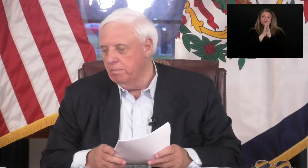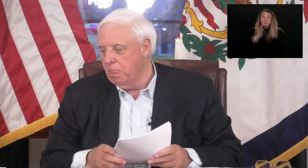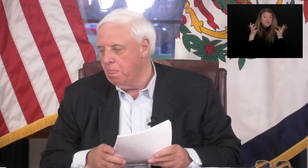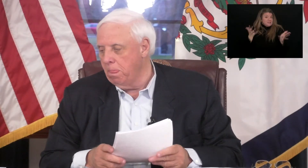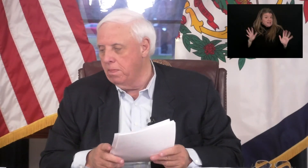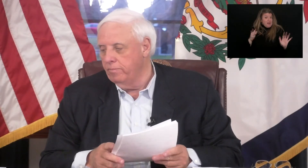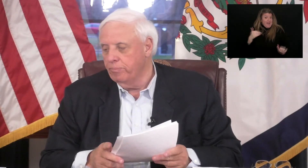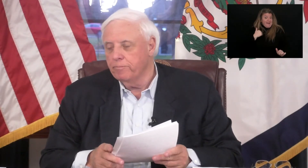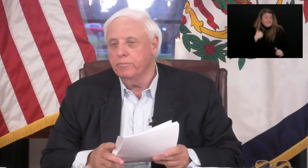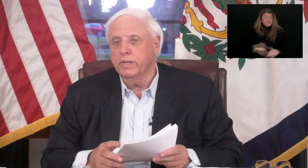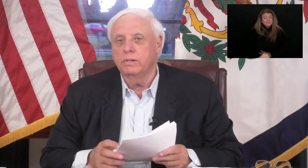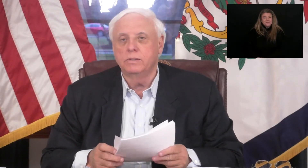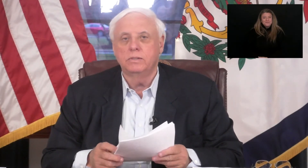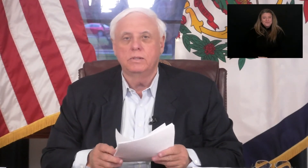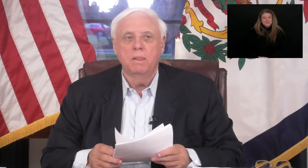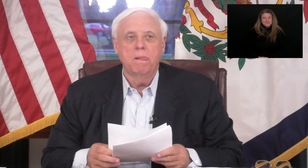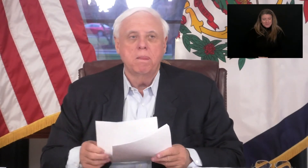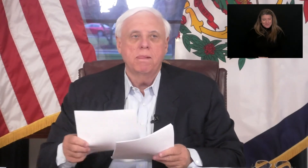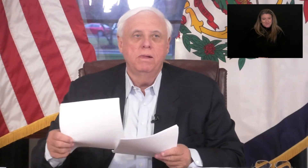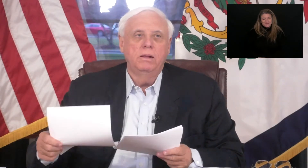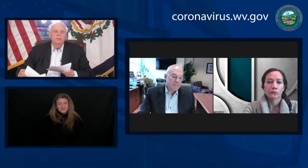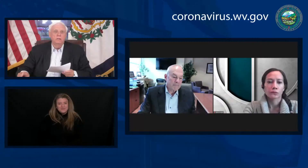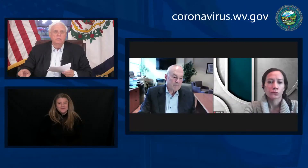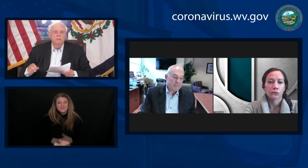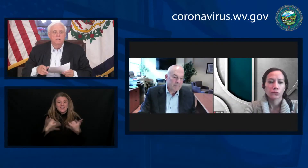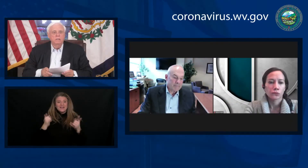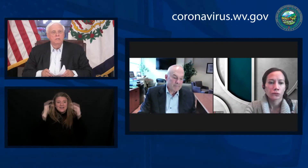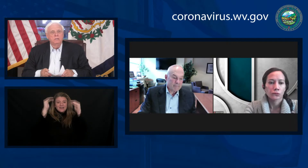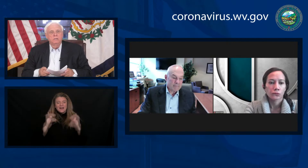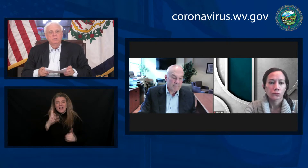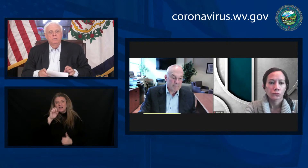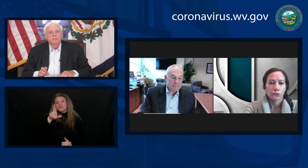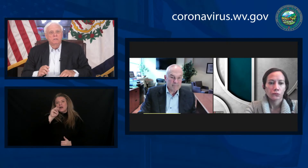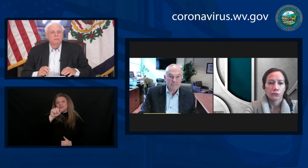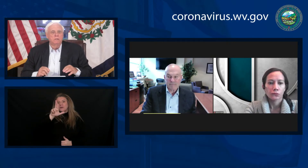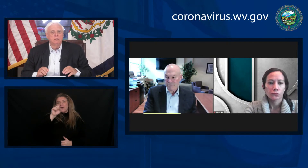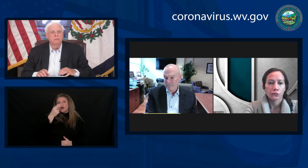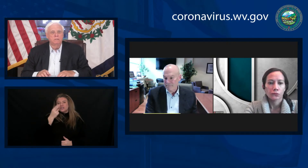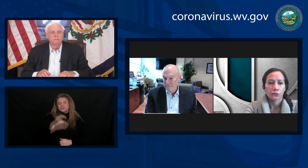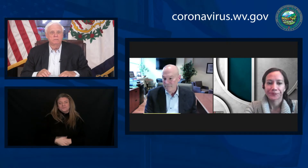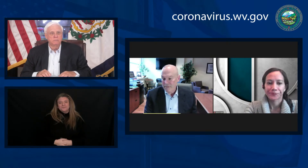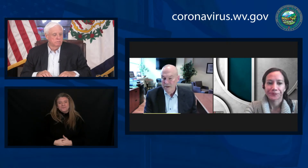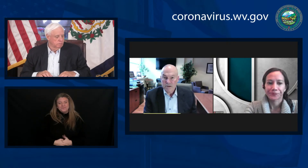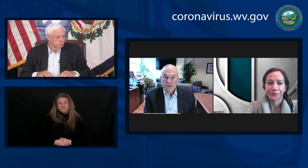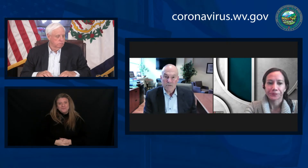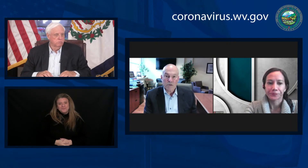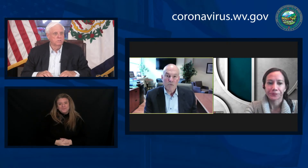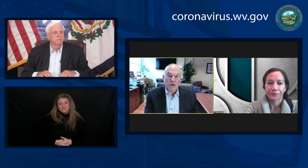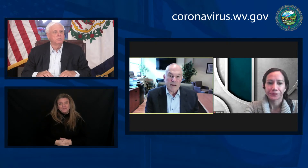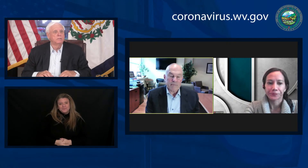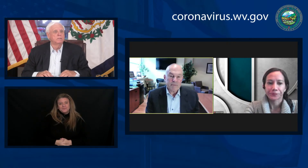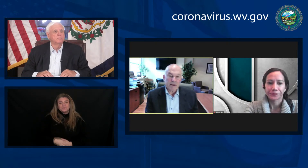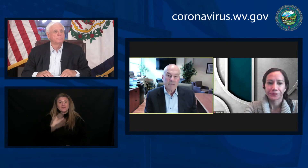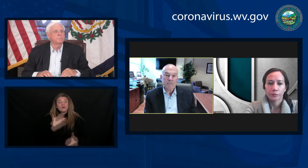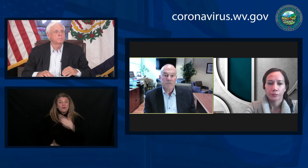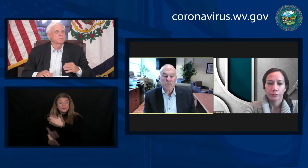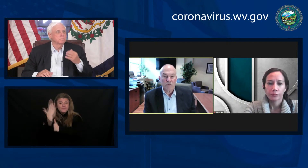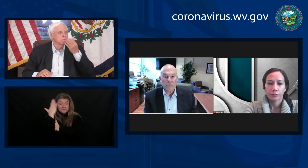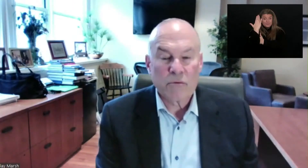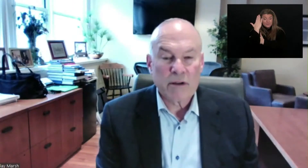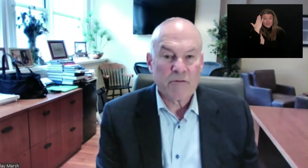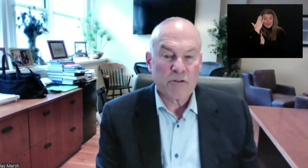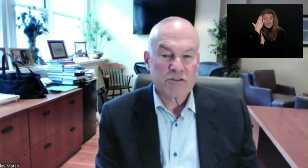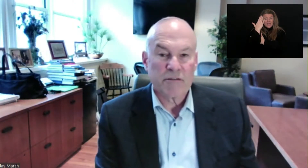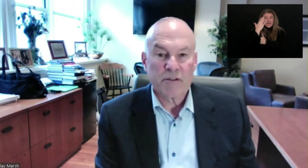got. All right, thank you, Governor. Let's now go to Dr. Clay Marsh, our coronavirus czar. Good morning.